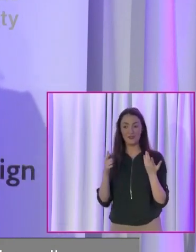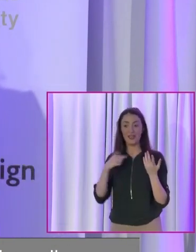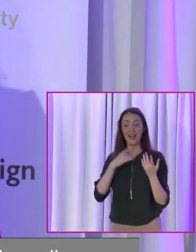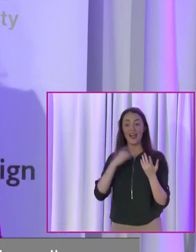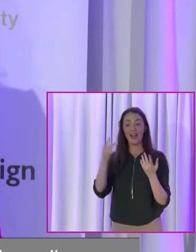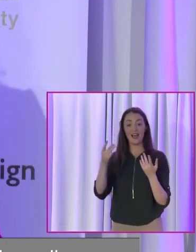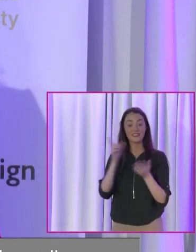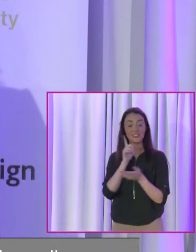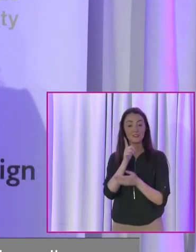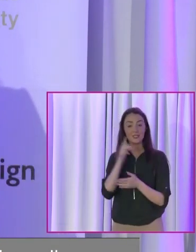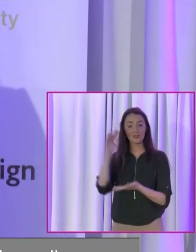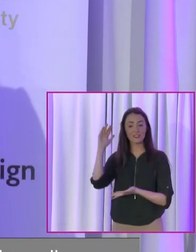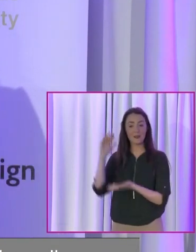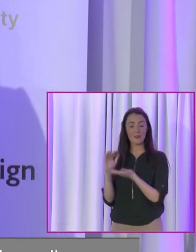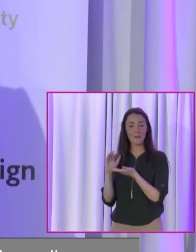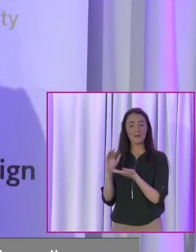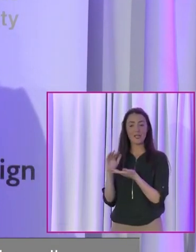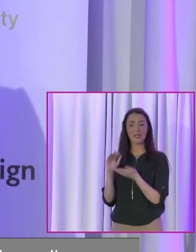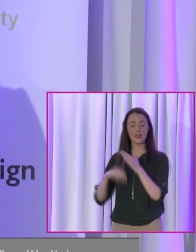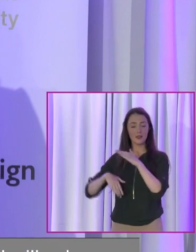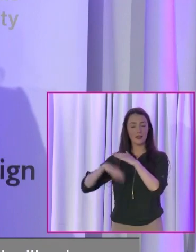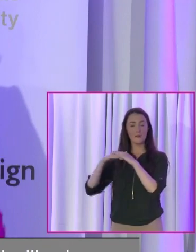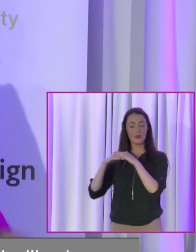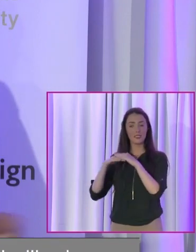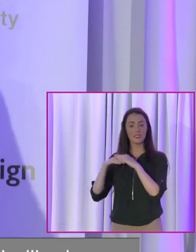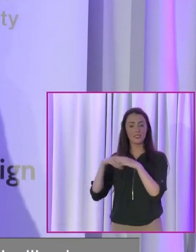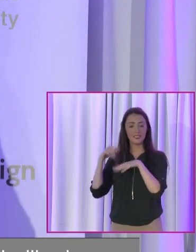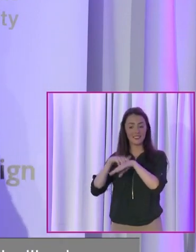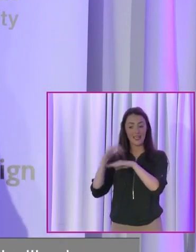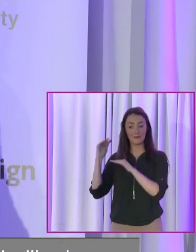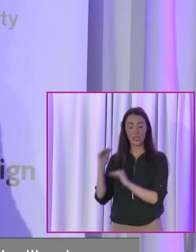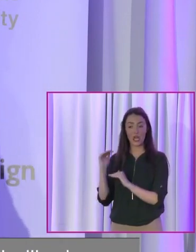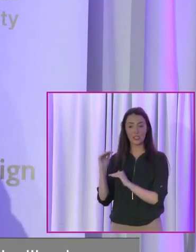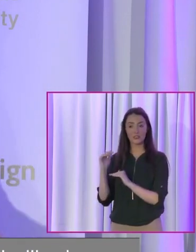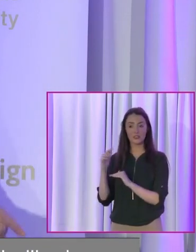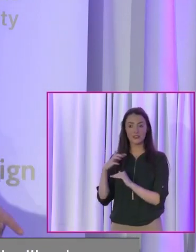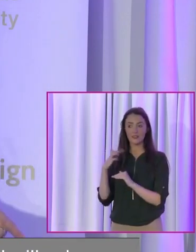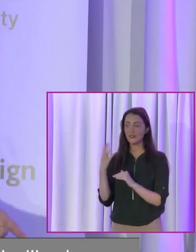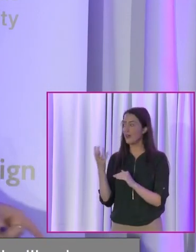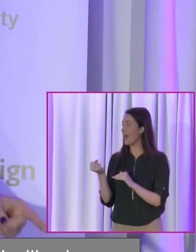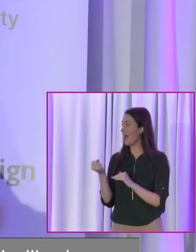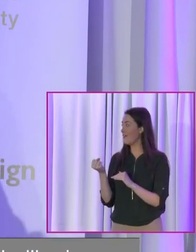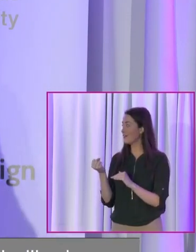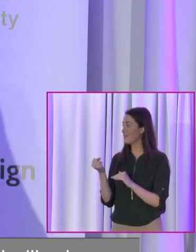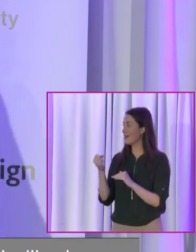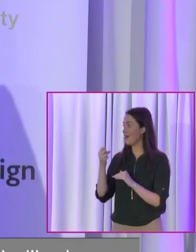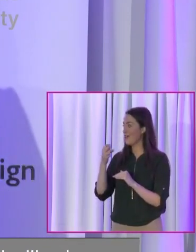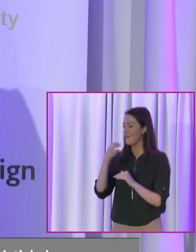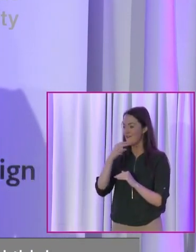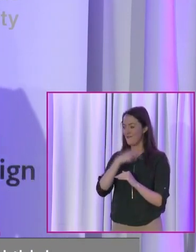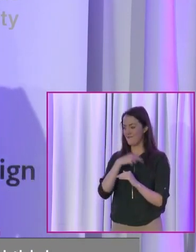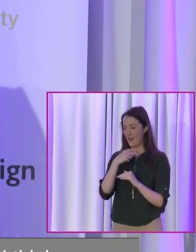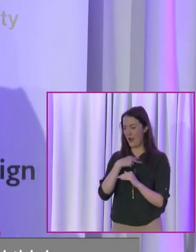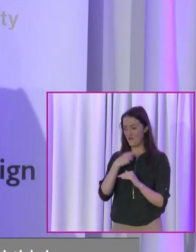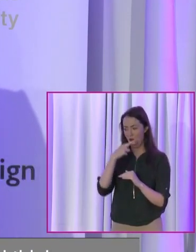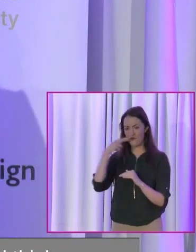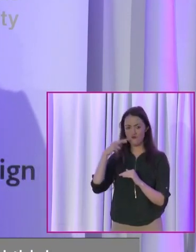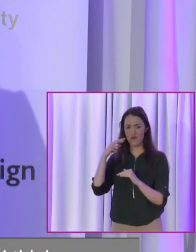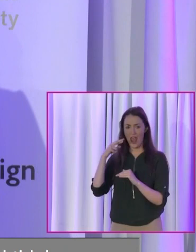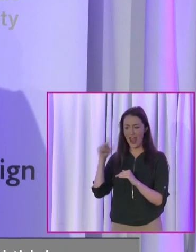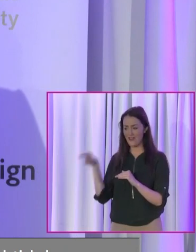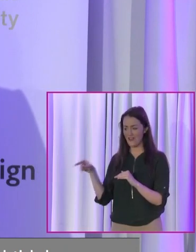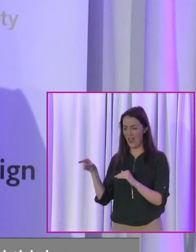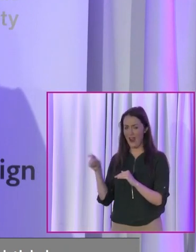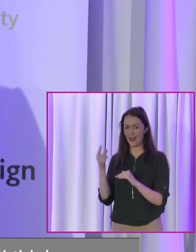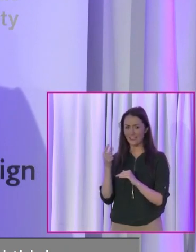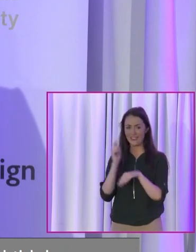speakers to try and keep to their time slot. And I think we've a very, very red clock there giving us the timing. So